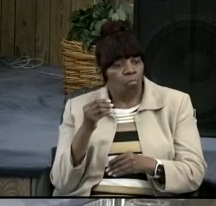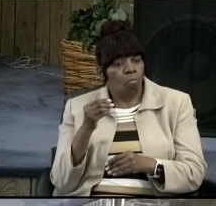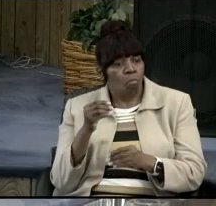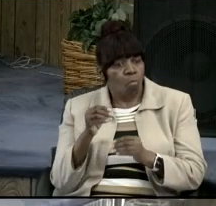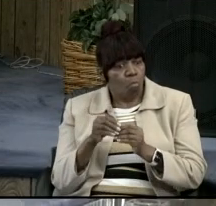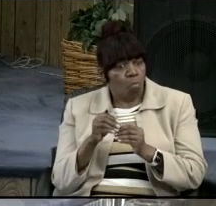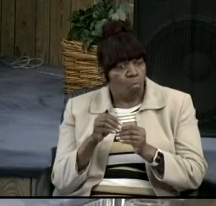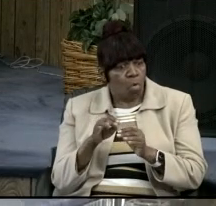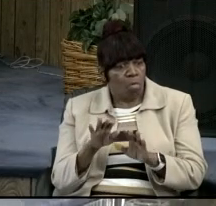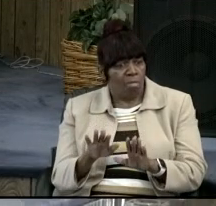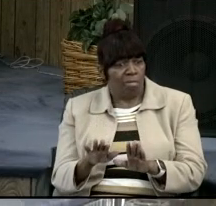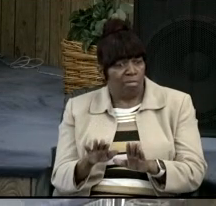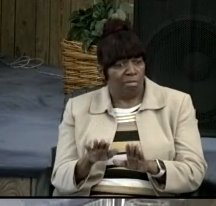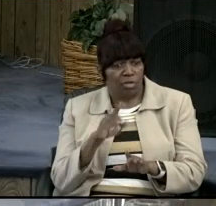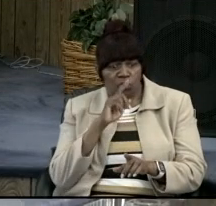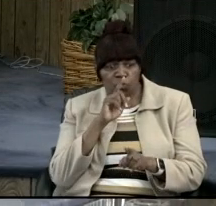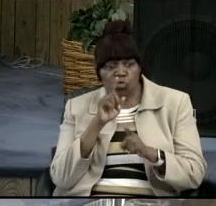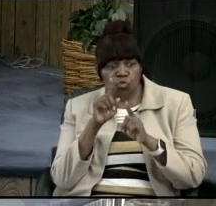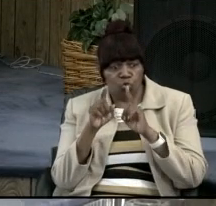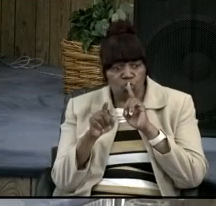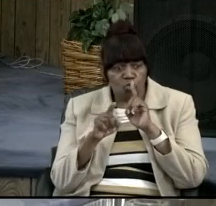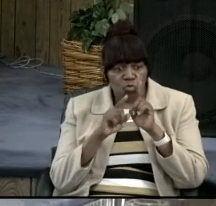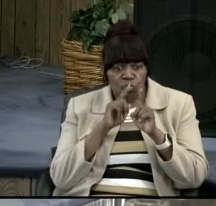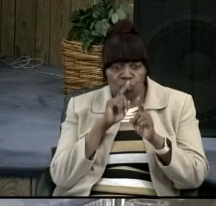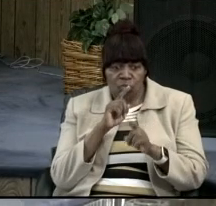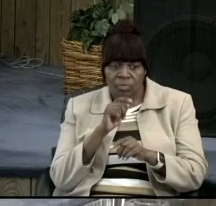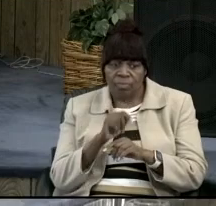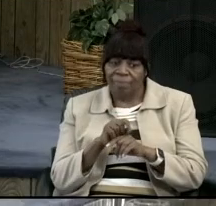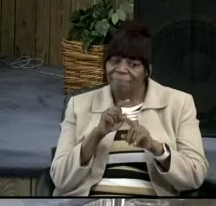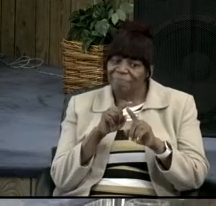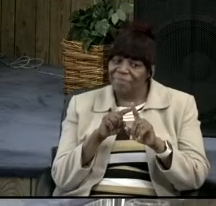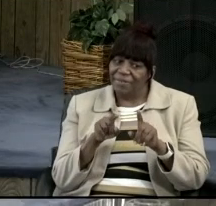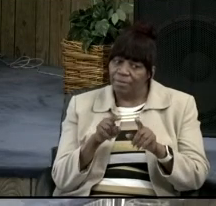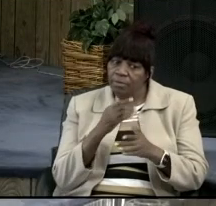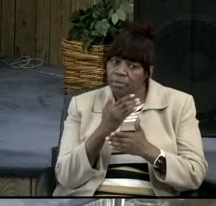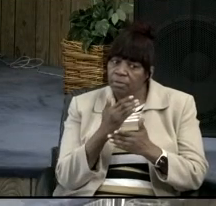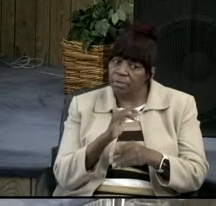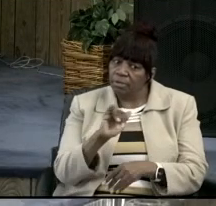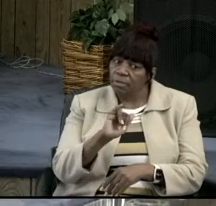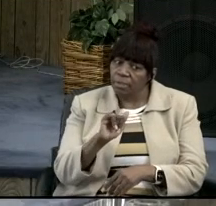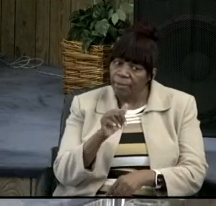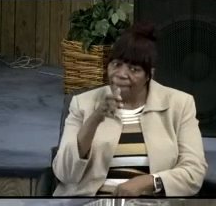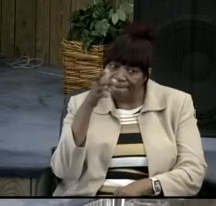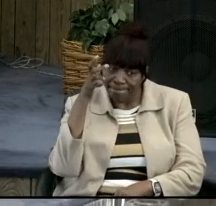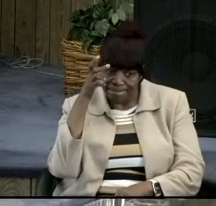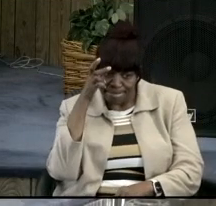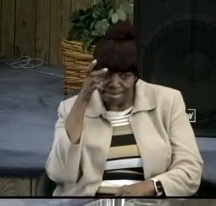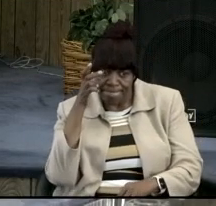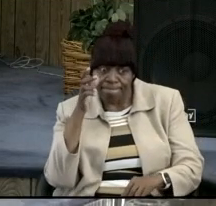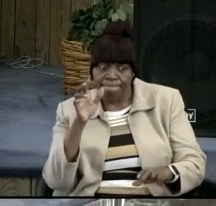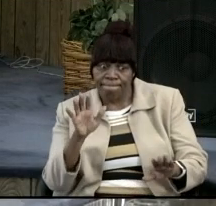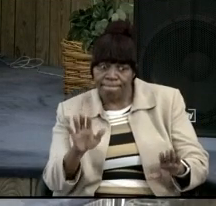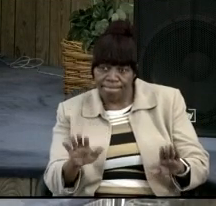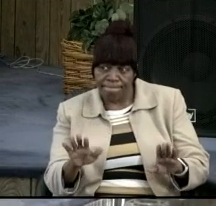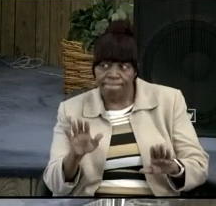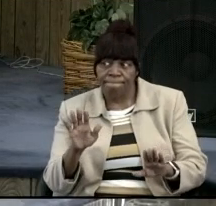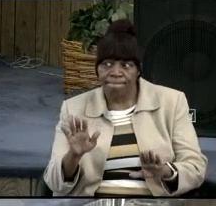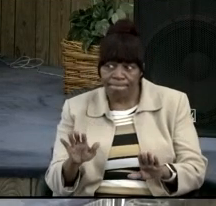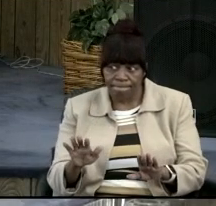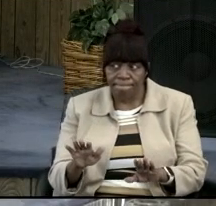have. That's true. You have stuff I didn't have, but it's the same devil behind the same stuff I had that you